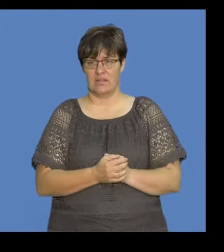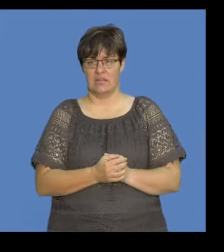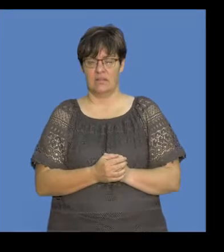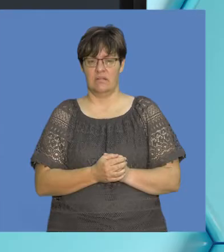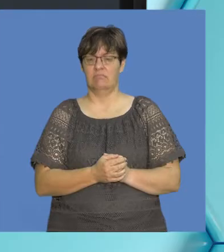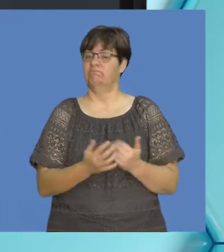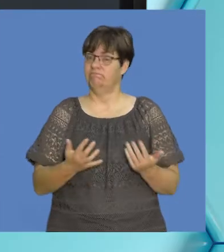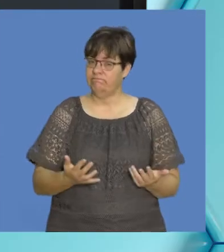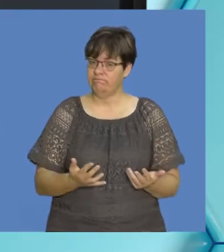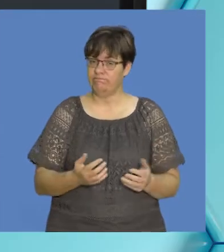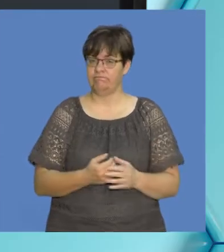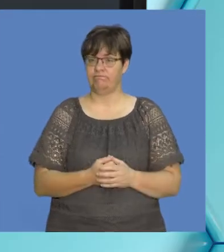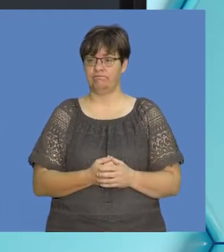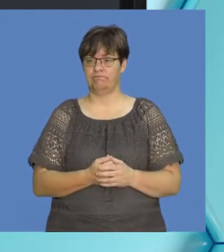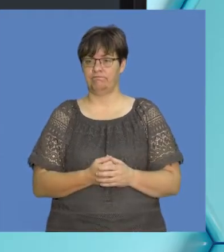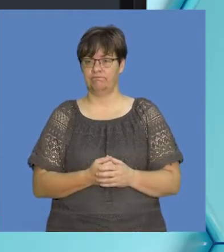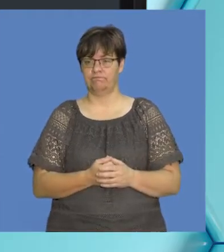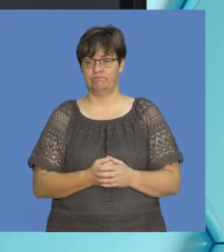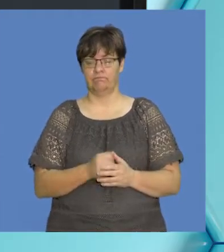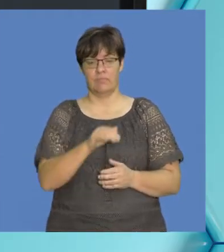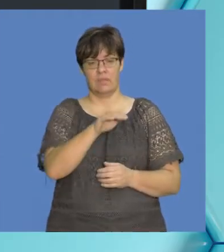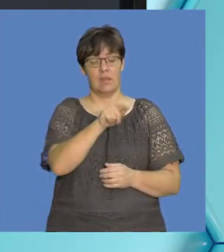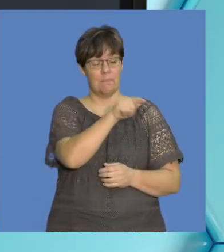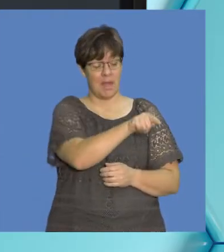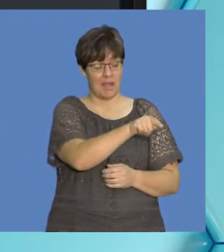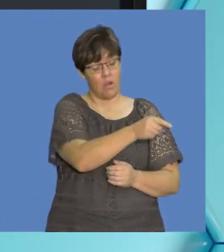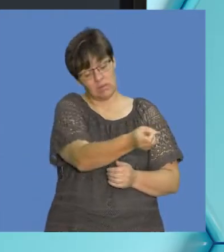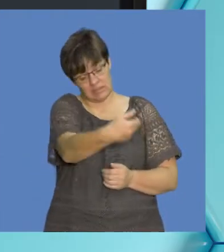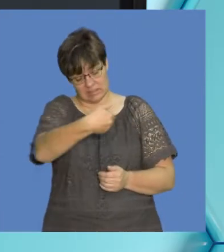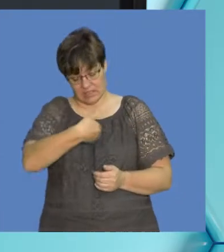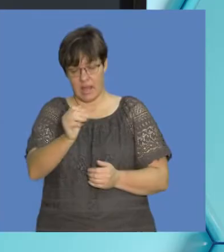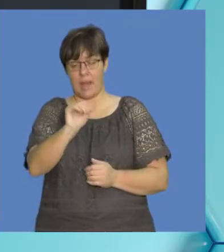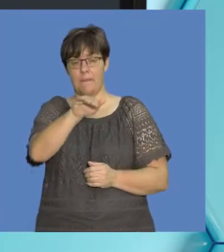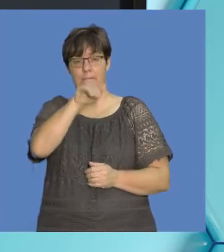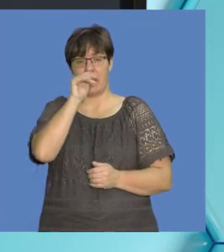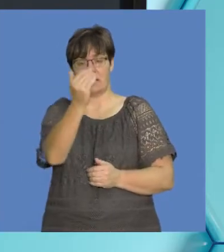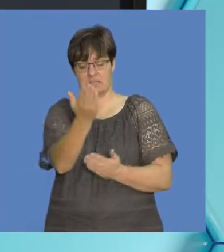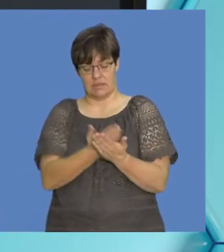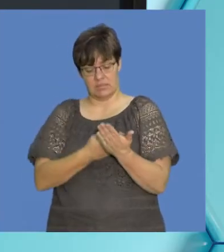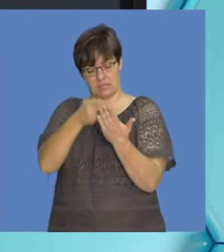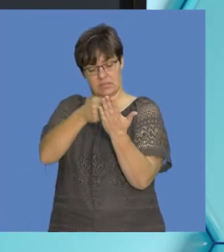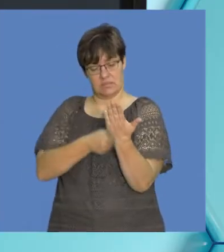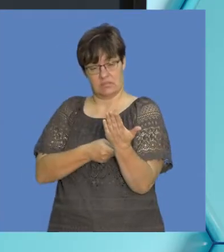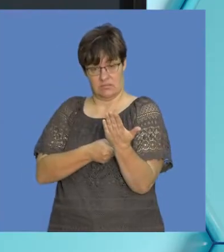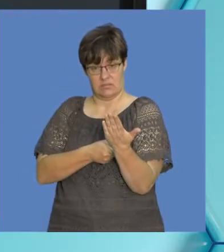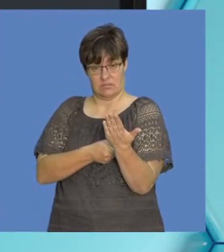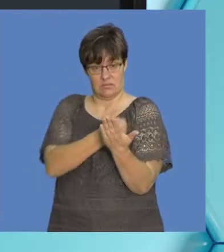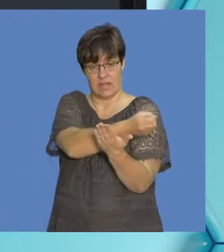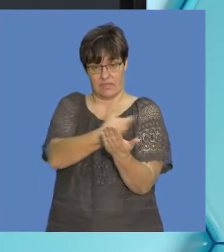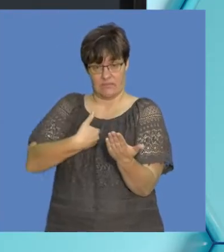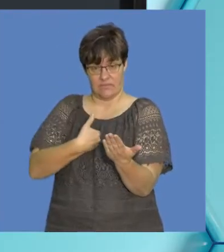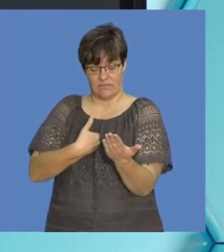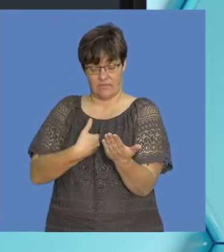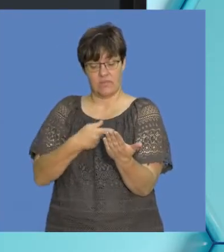We are going to receive a bank statement from our bank, right?